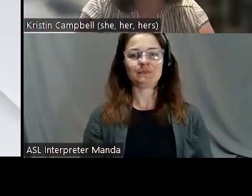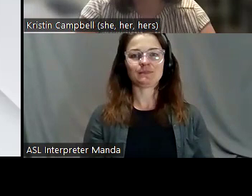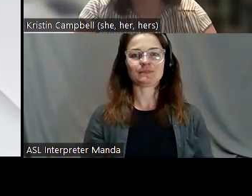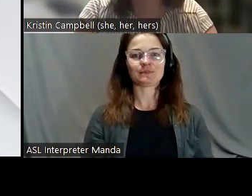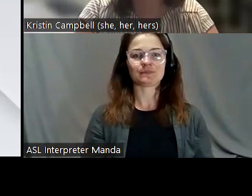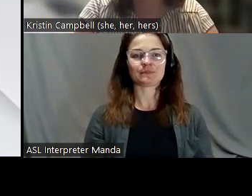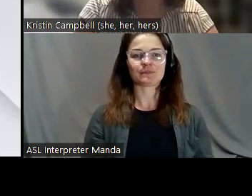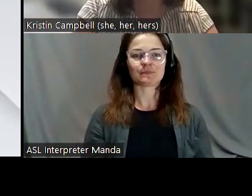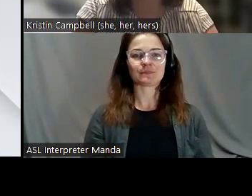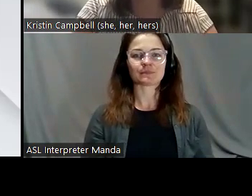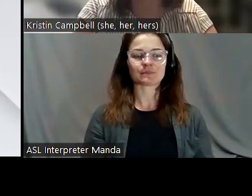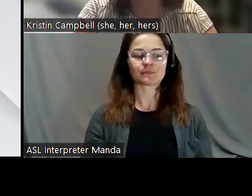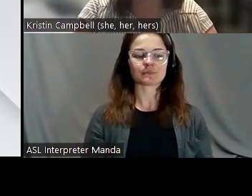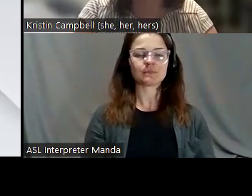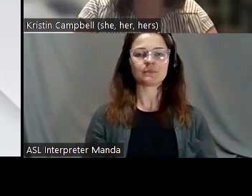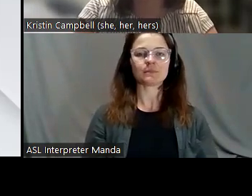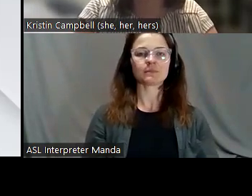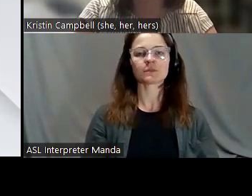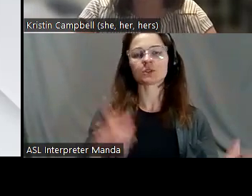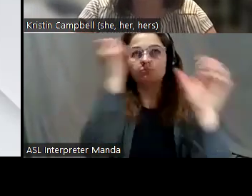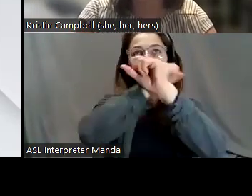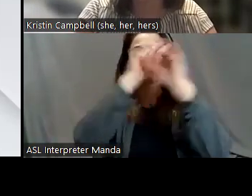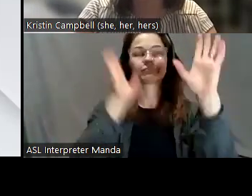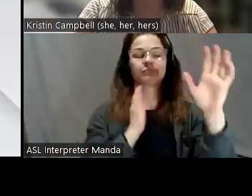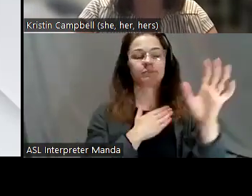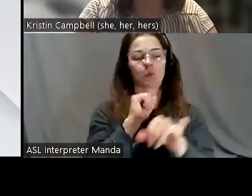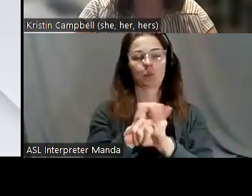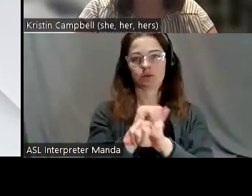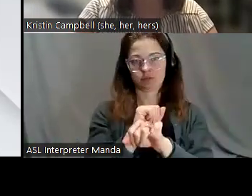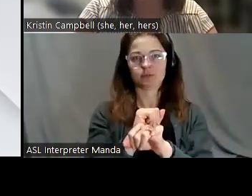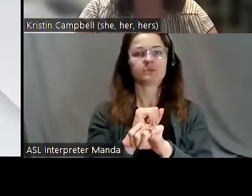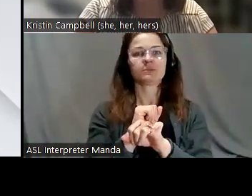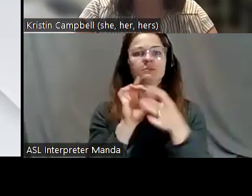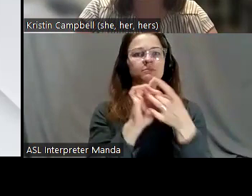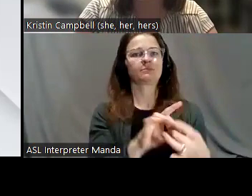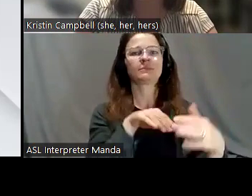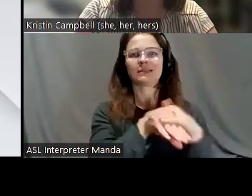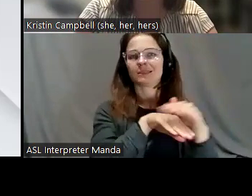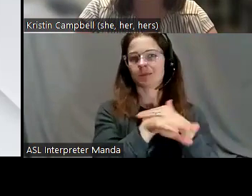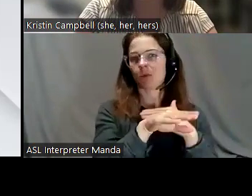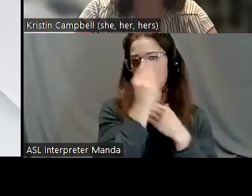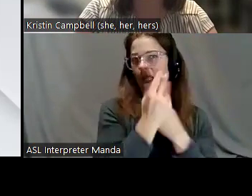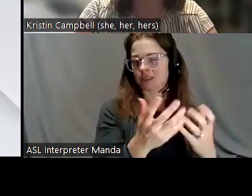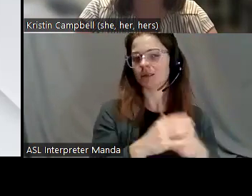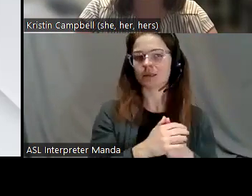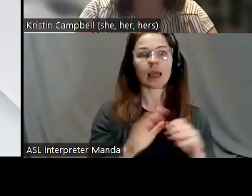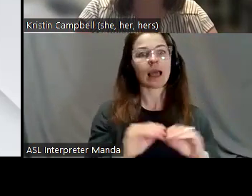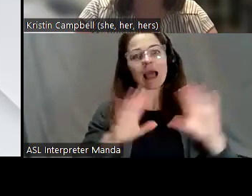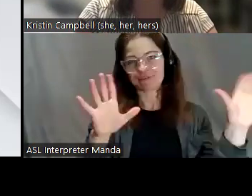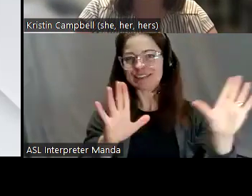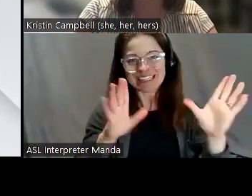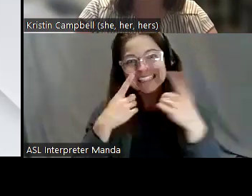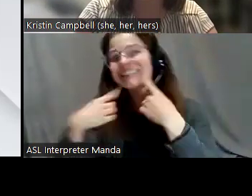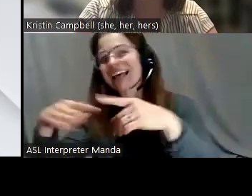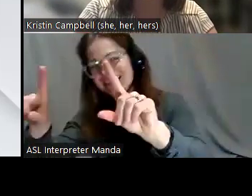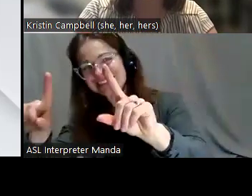So when we think about the work that we do around creating accessible content, we obviously have some successes and we also